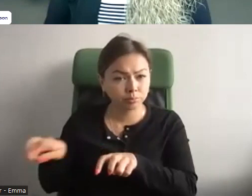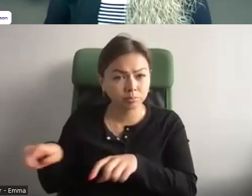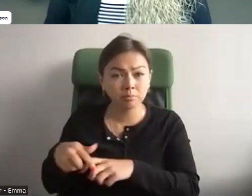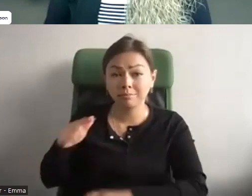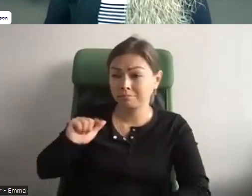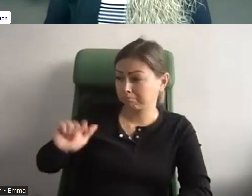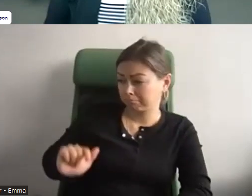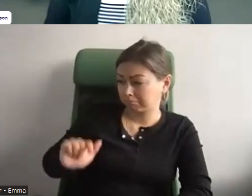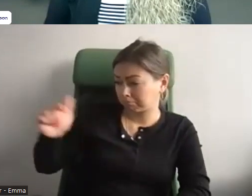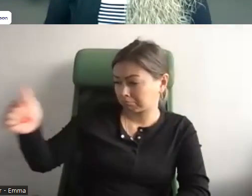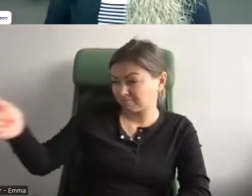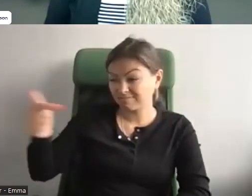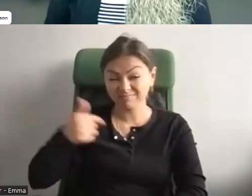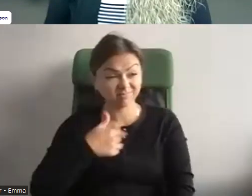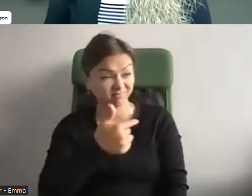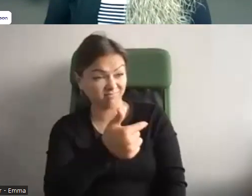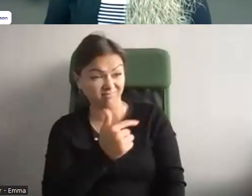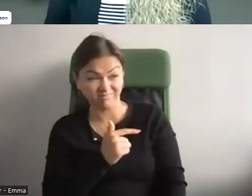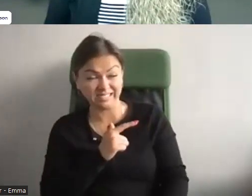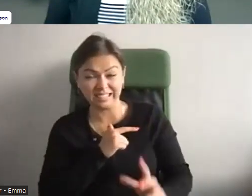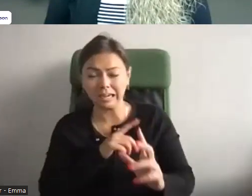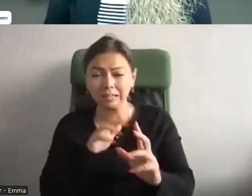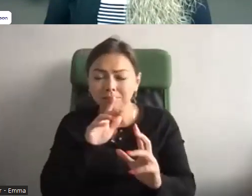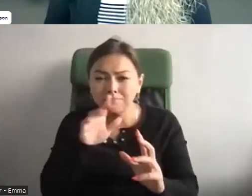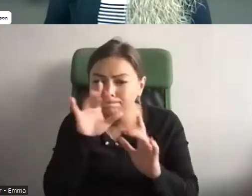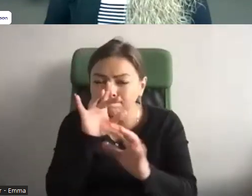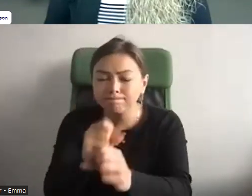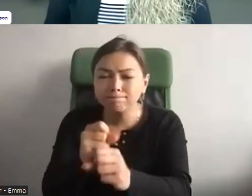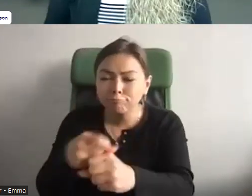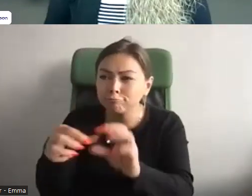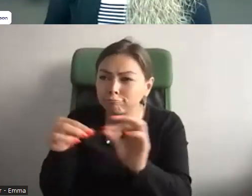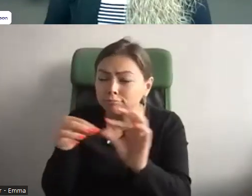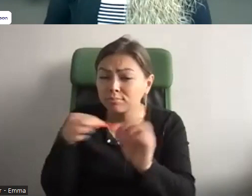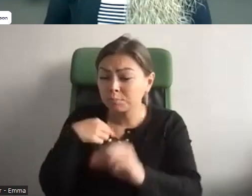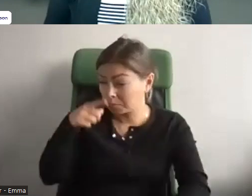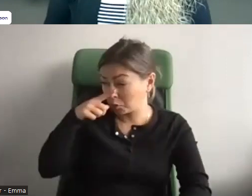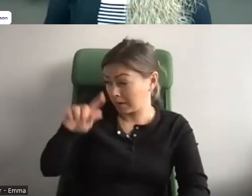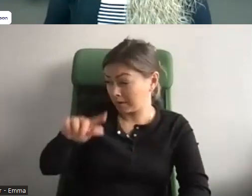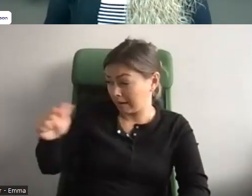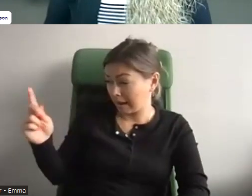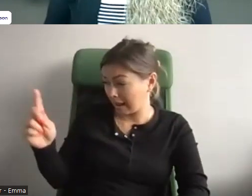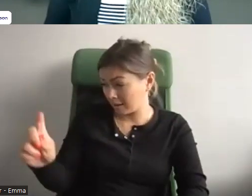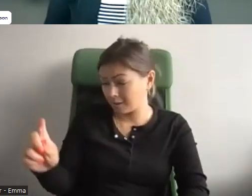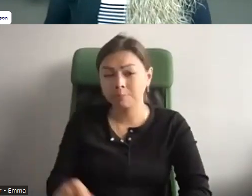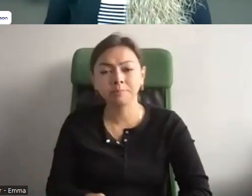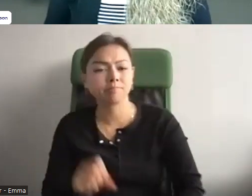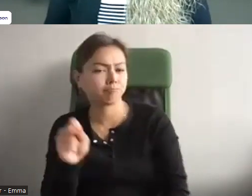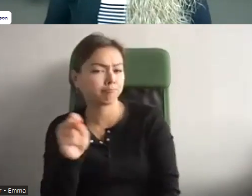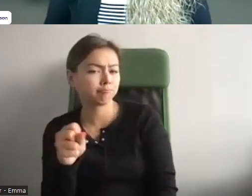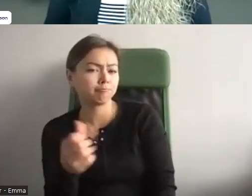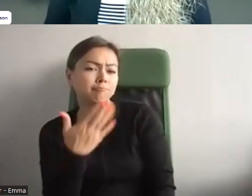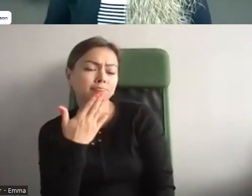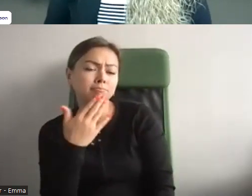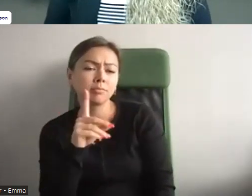so engrossed in the conversation, I wasn't keeping track. So if you would like to ask the first question, that'd be wonderful. Thank you, Diane, and thank you so